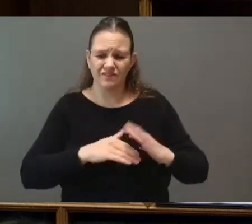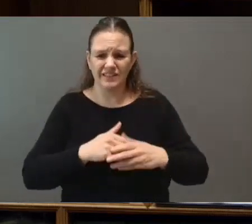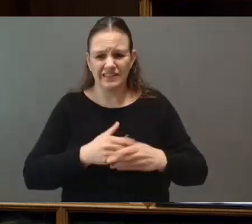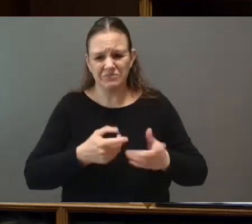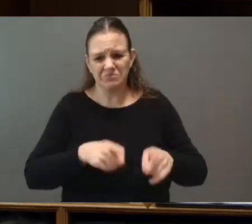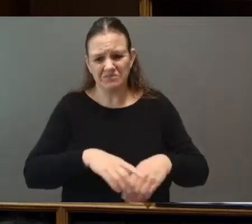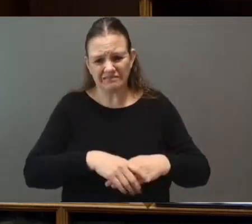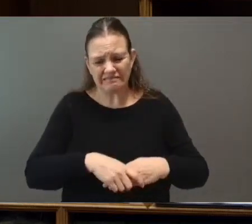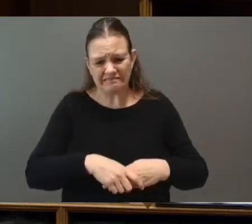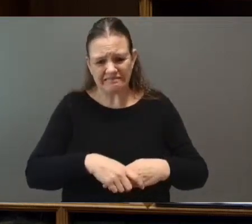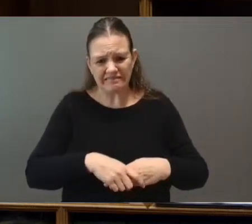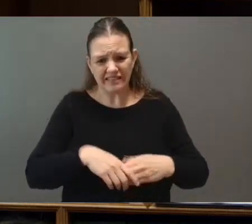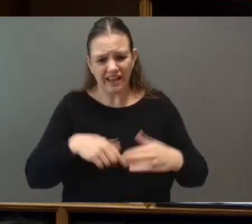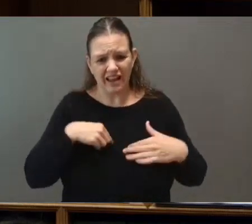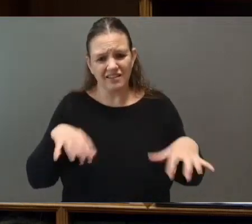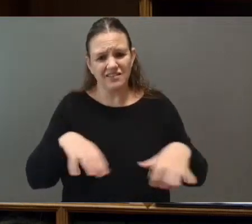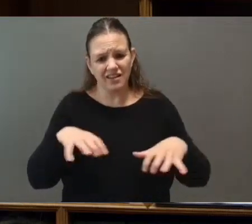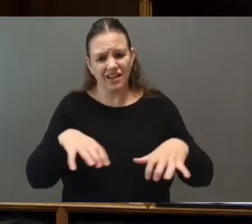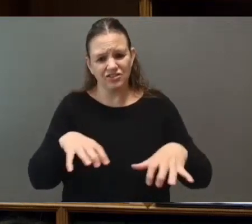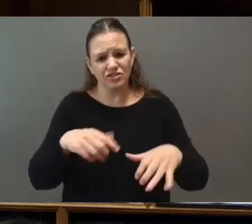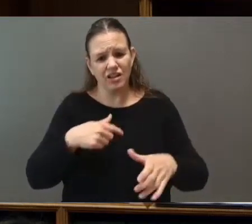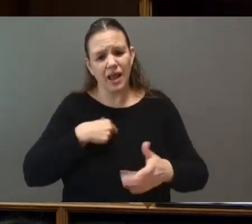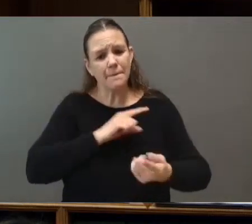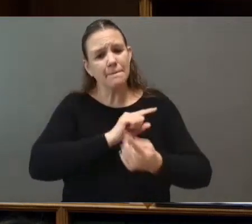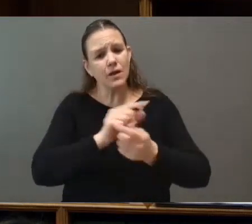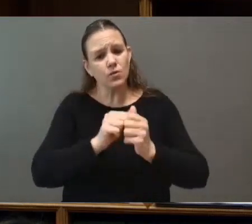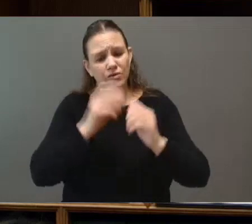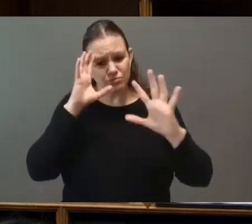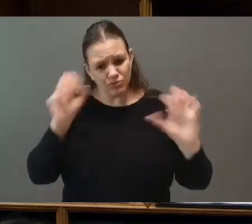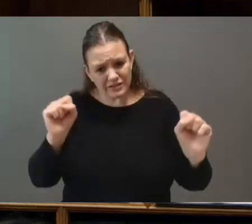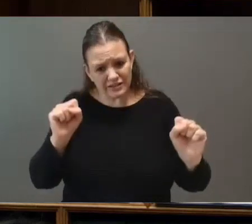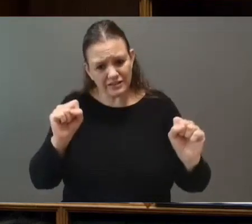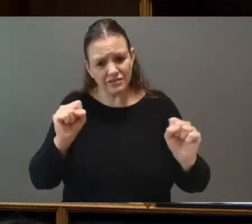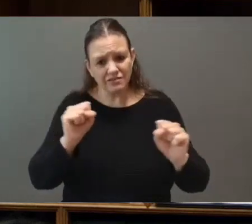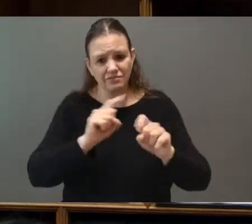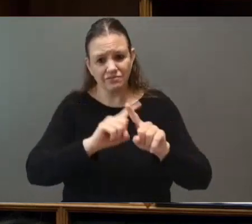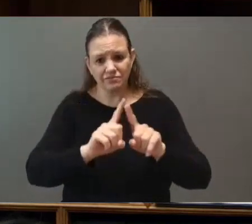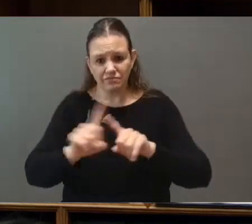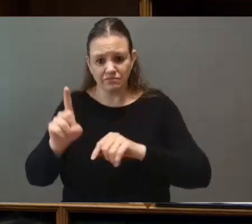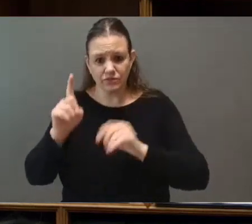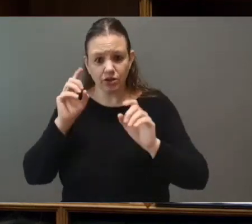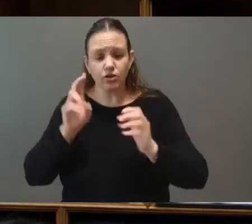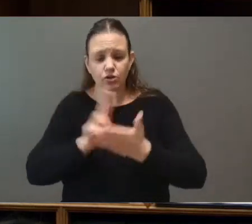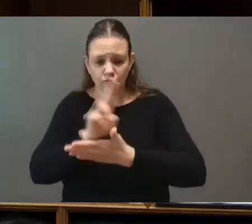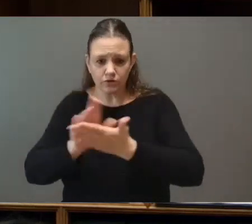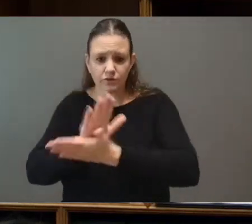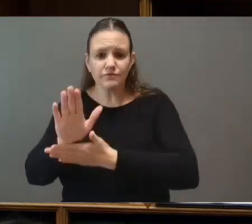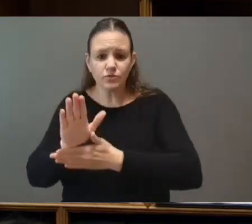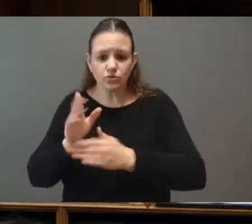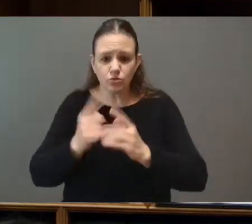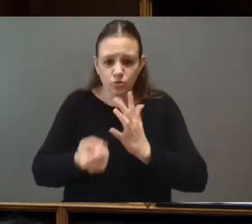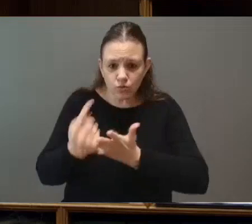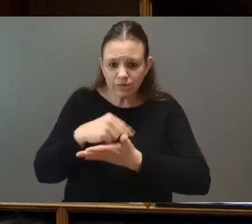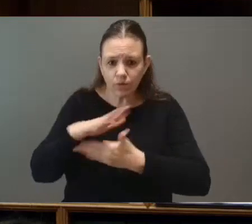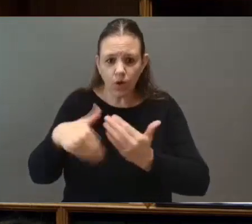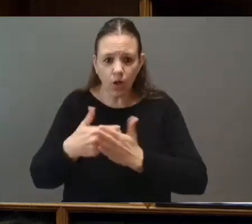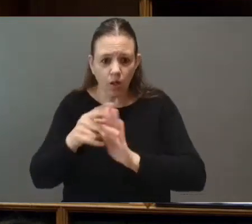presidents of the post-secondaries to review the policies that are in place so that we can ensure that